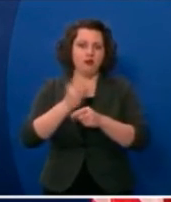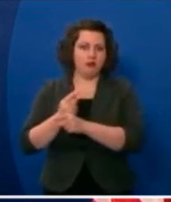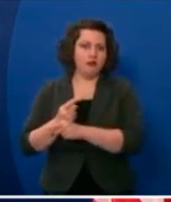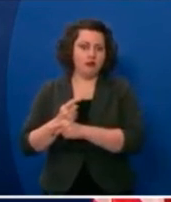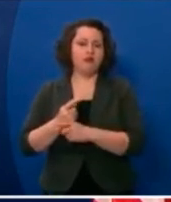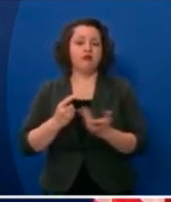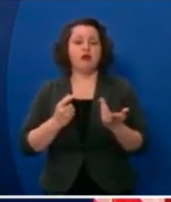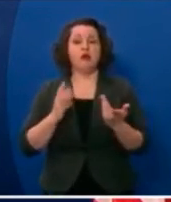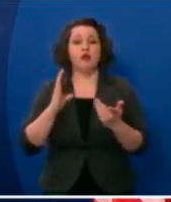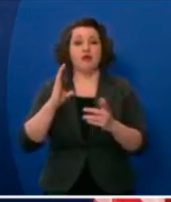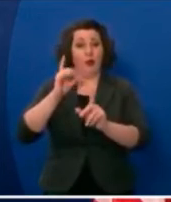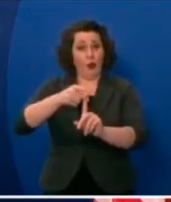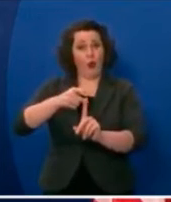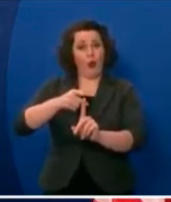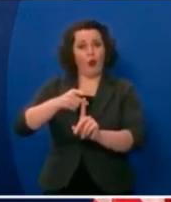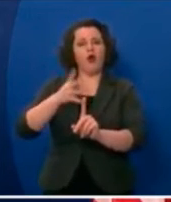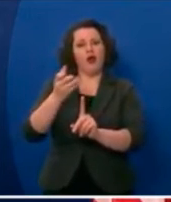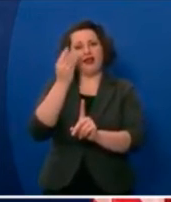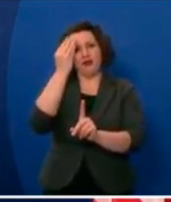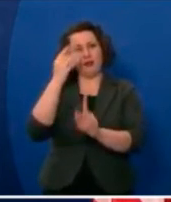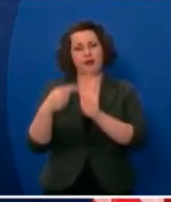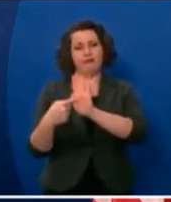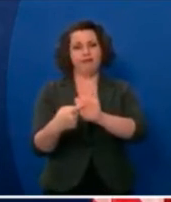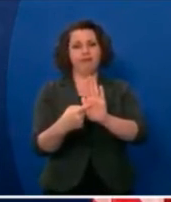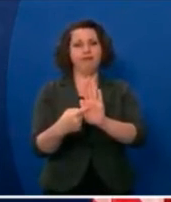to provide information so Iowans, so that they